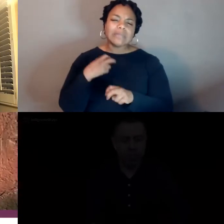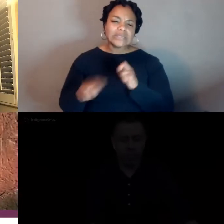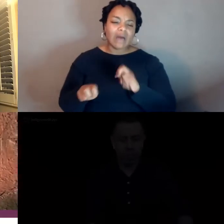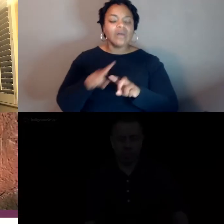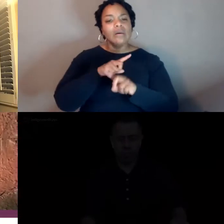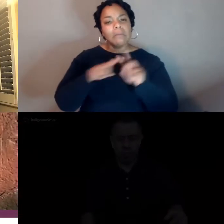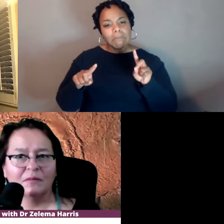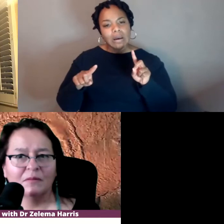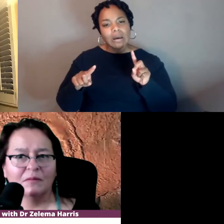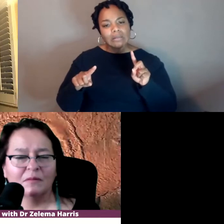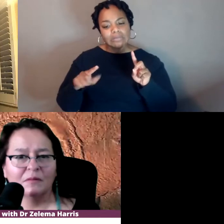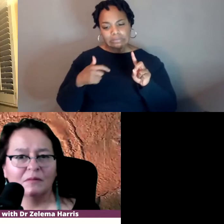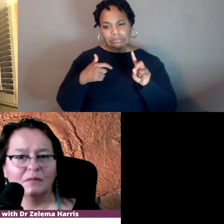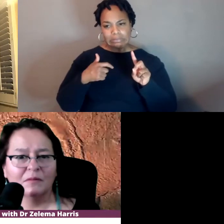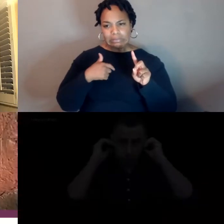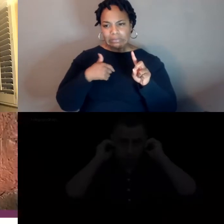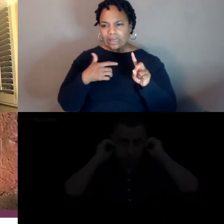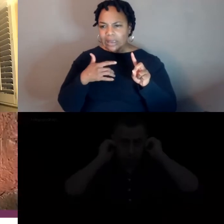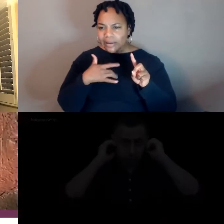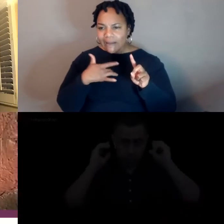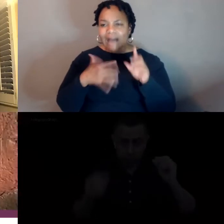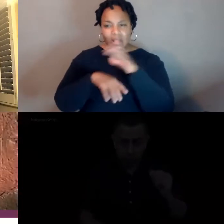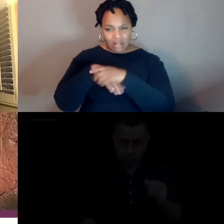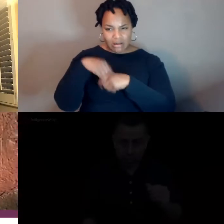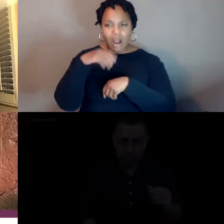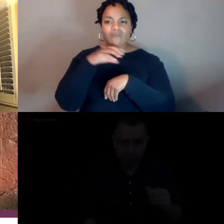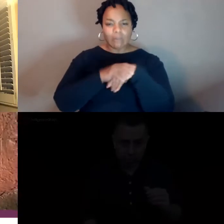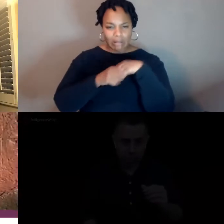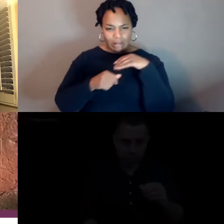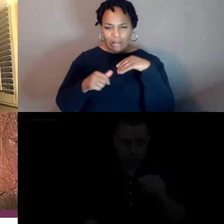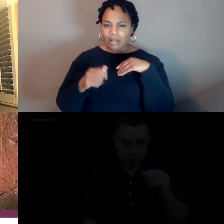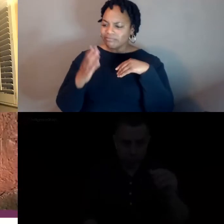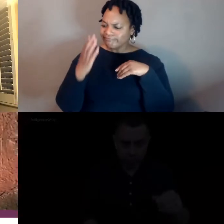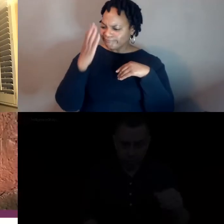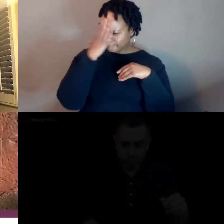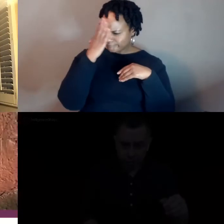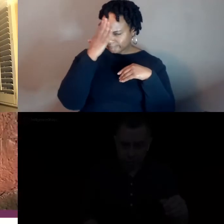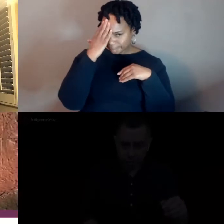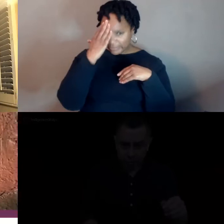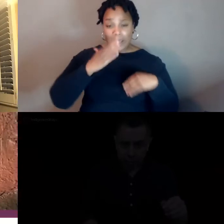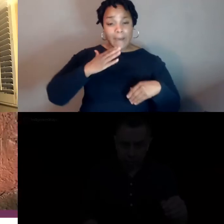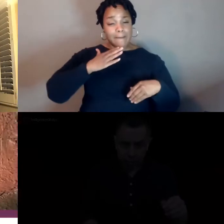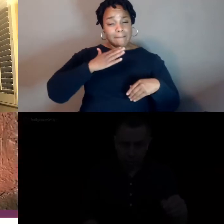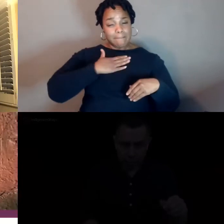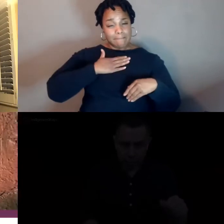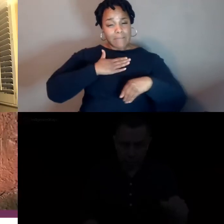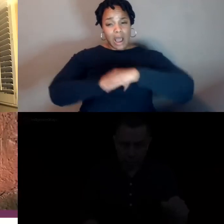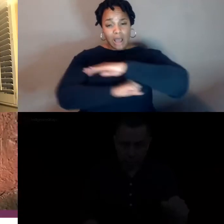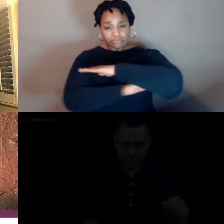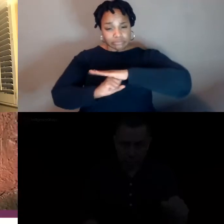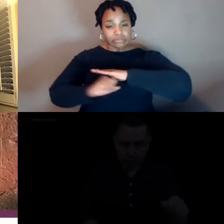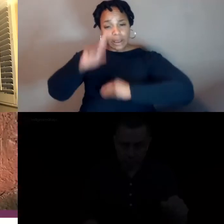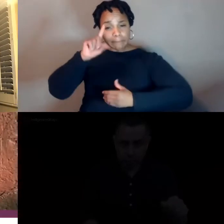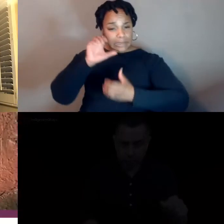in knowing that I have been true to my core beliefs throughout my